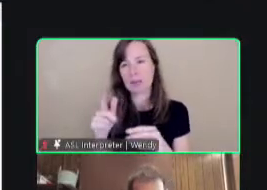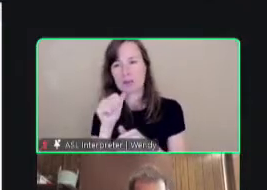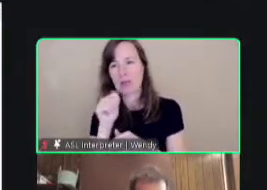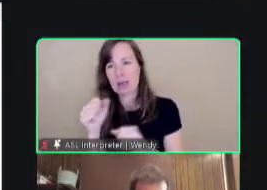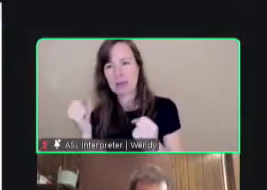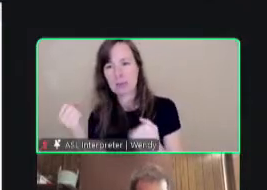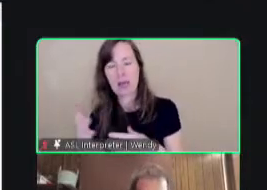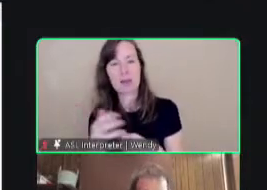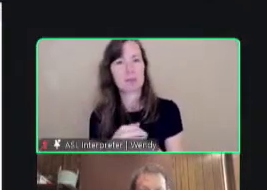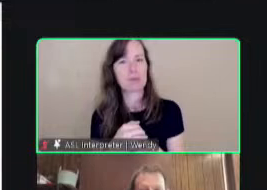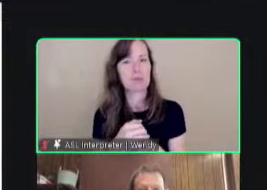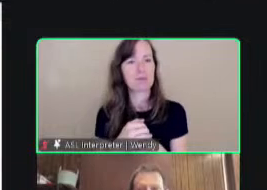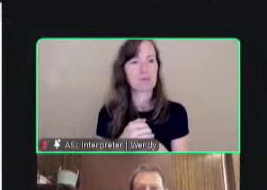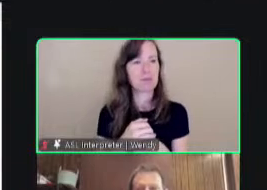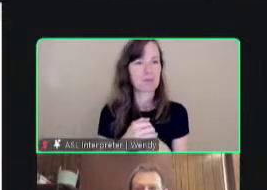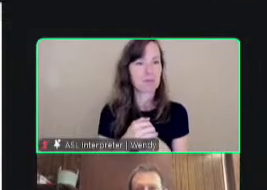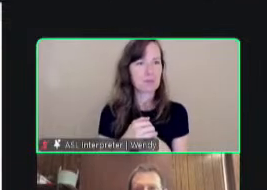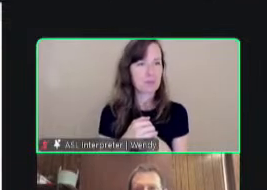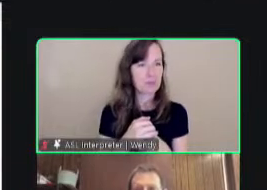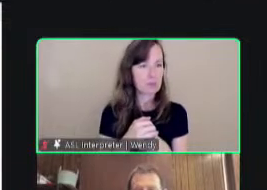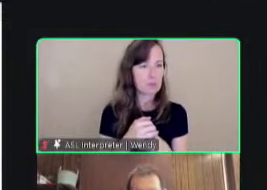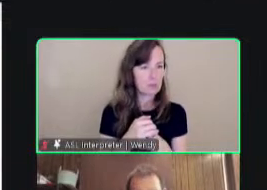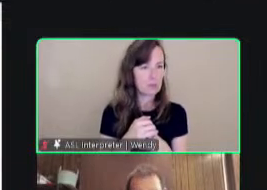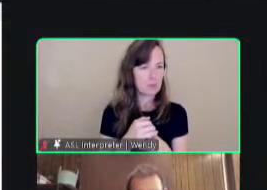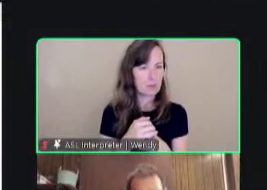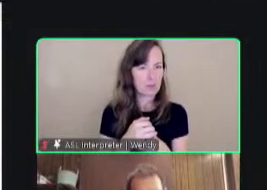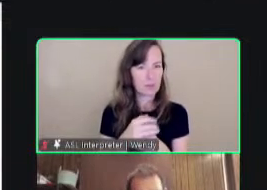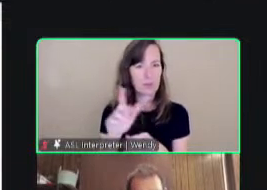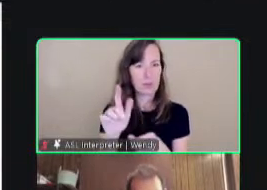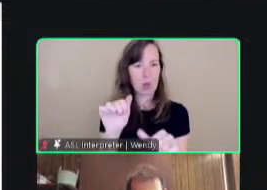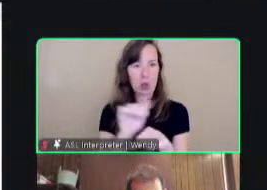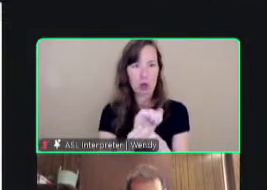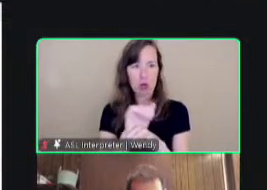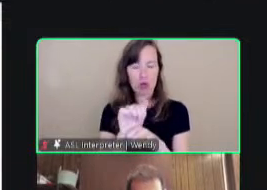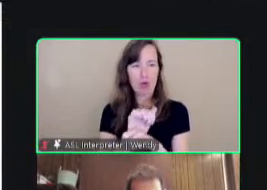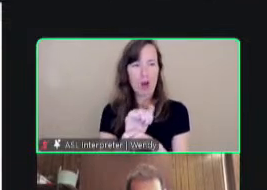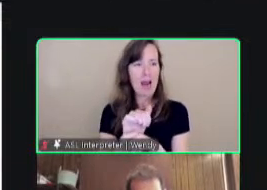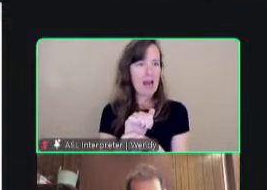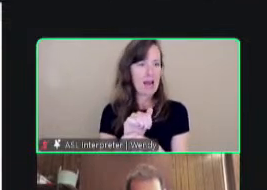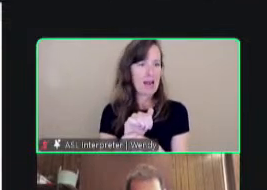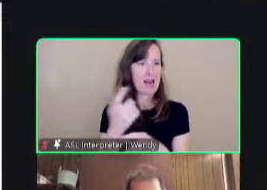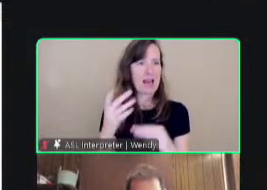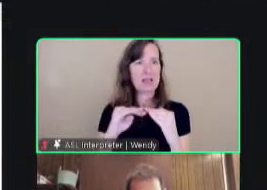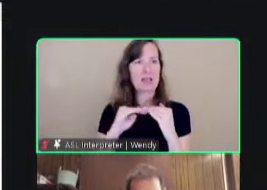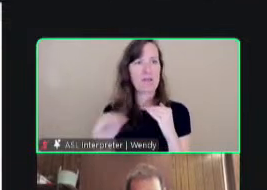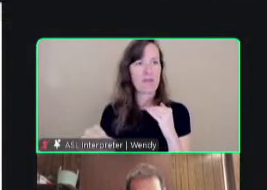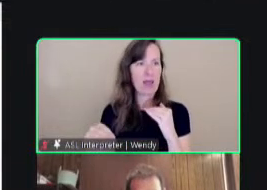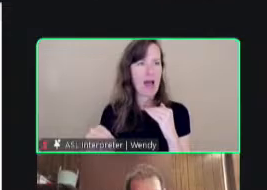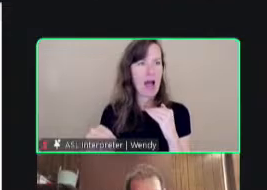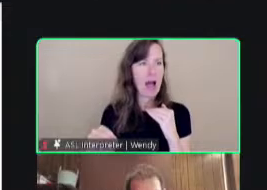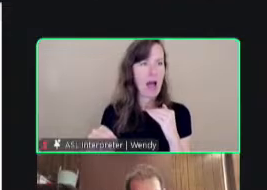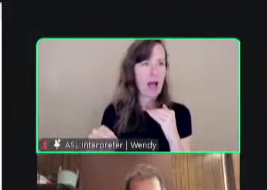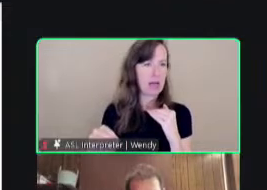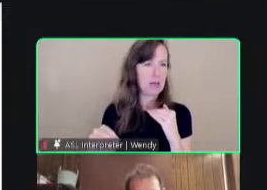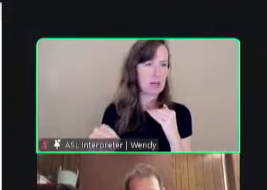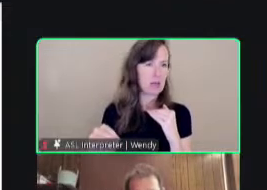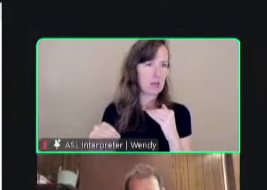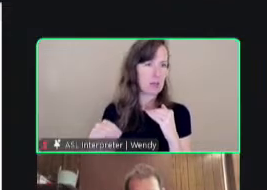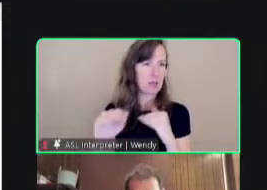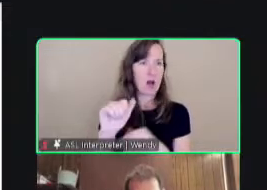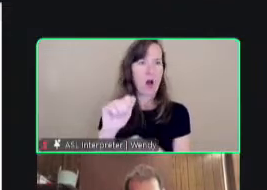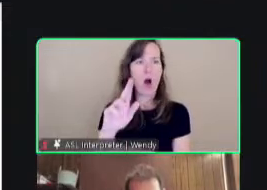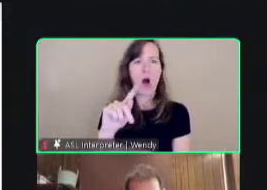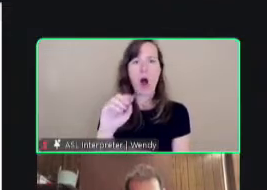The travel and training has remained flat. Auto insurance is something calculated by